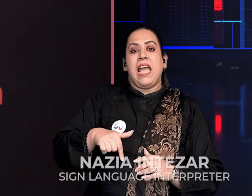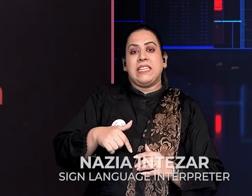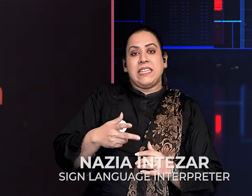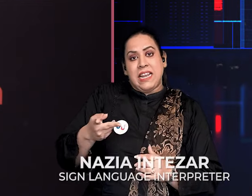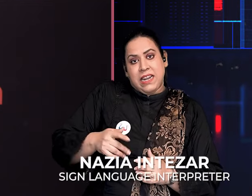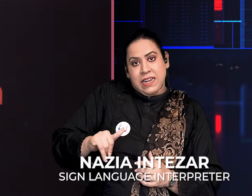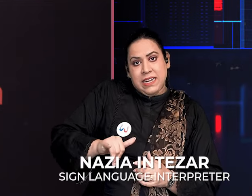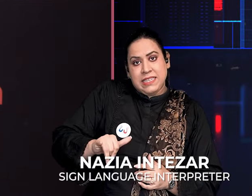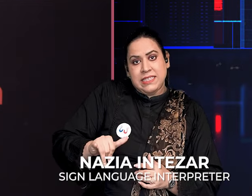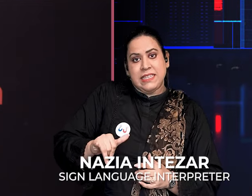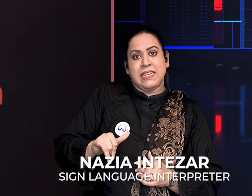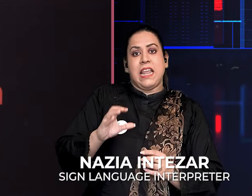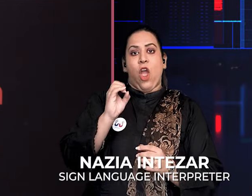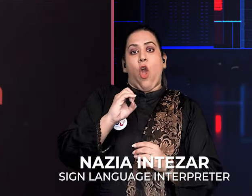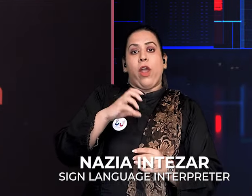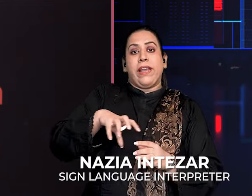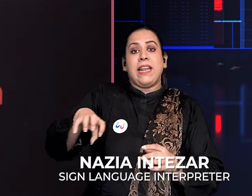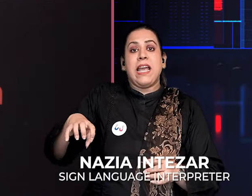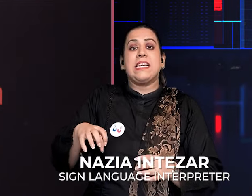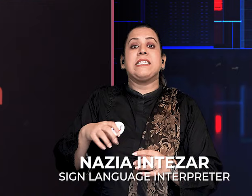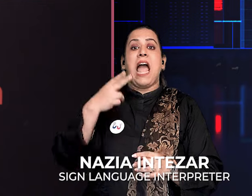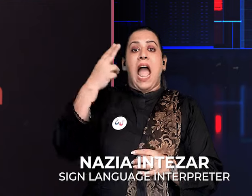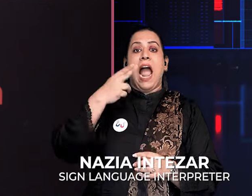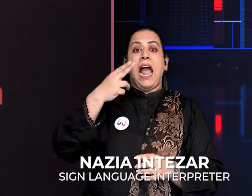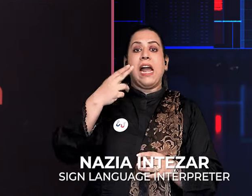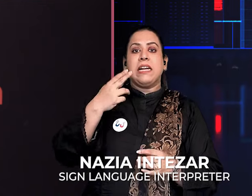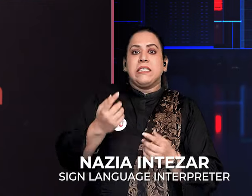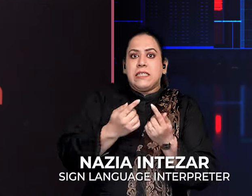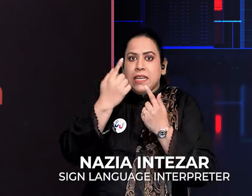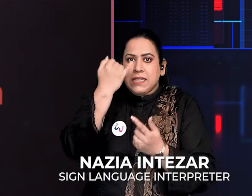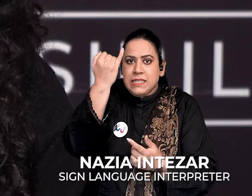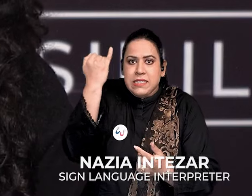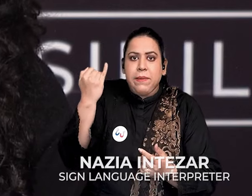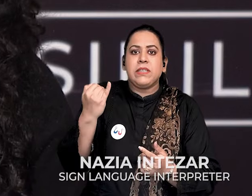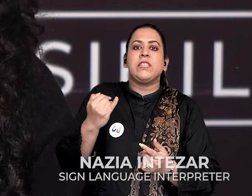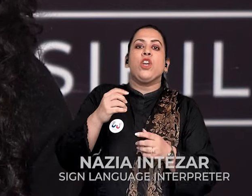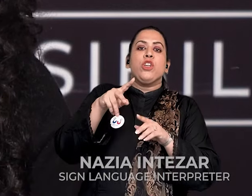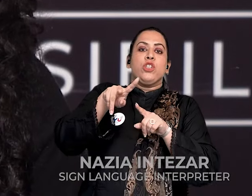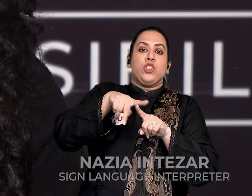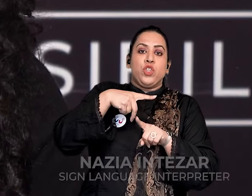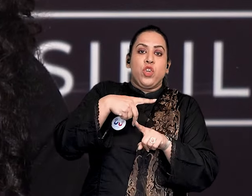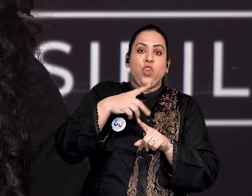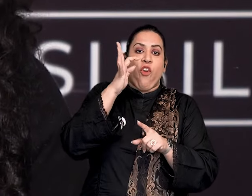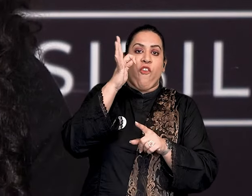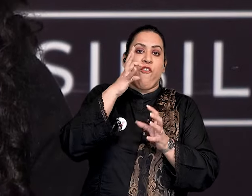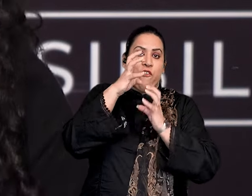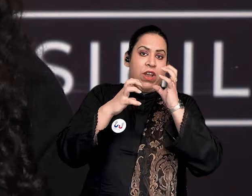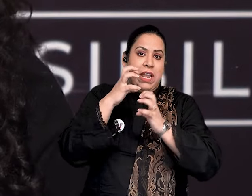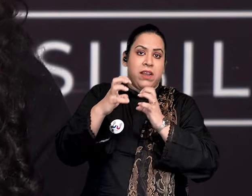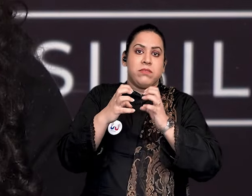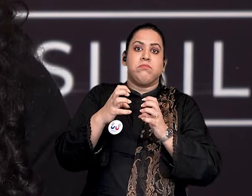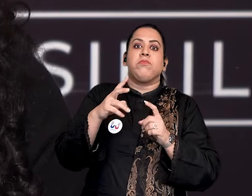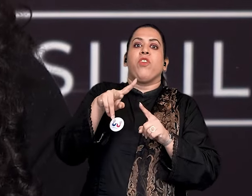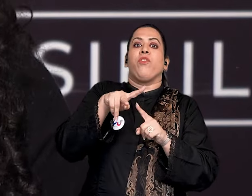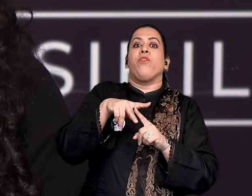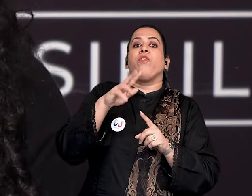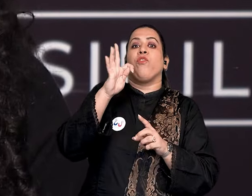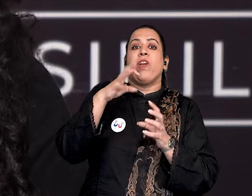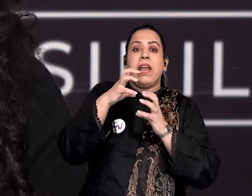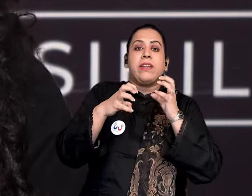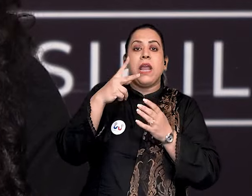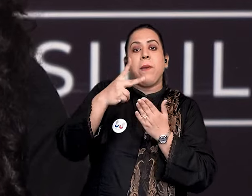art exhibition at a shoe factory called the Factory Project 1. An art exhibition that showed variety of works